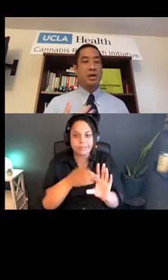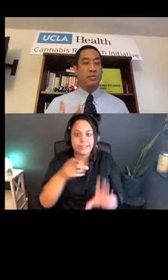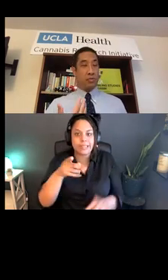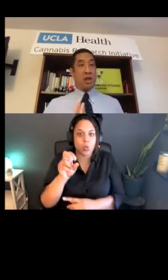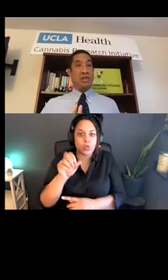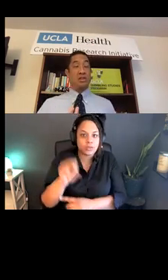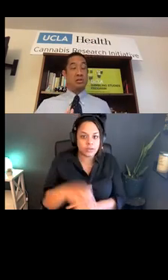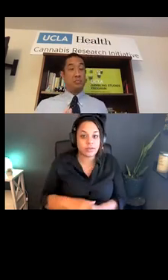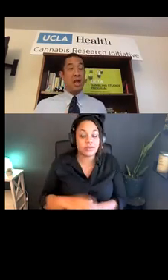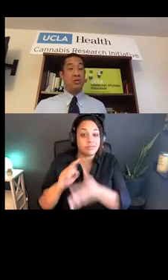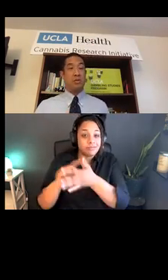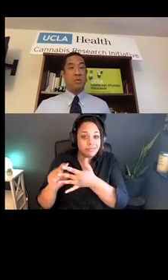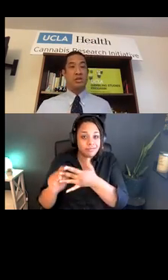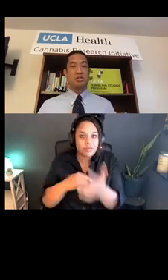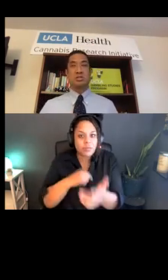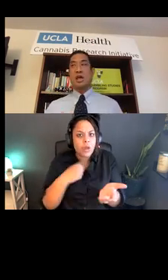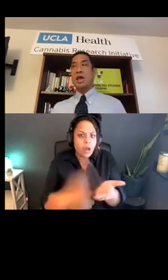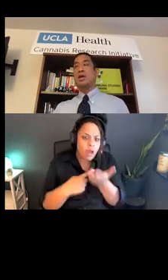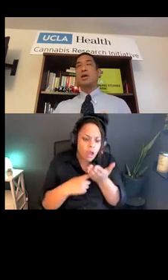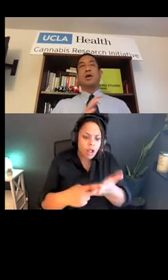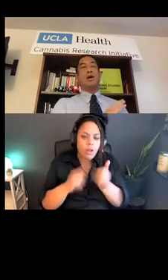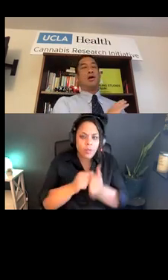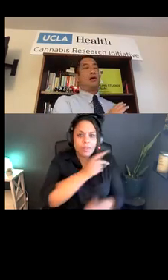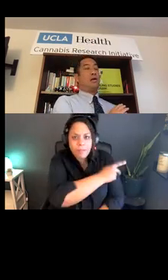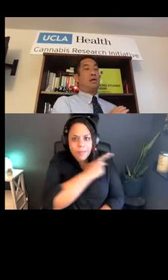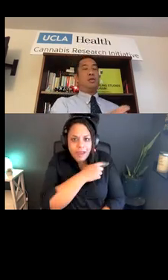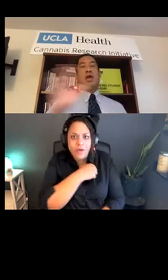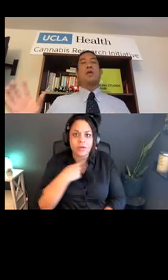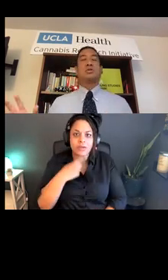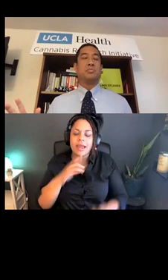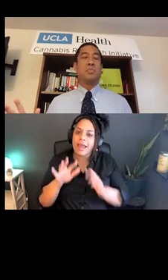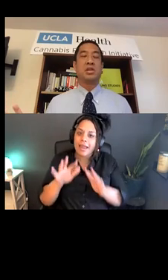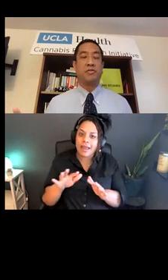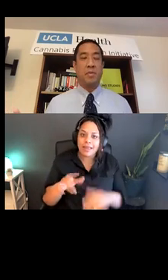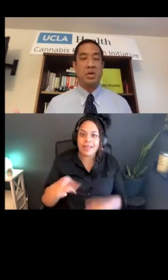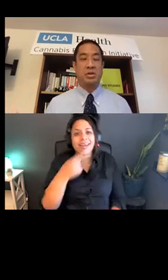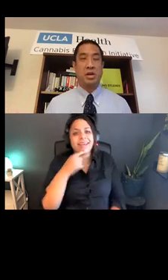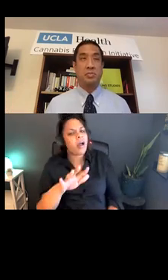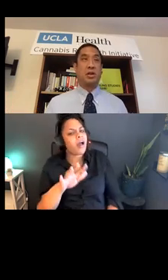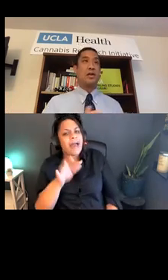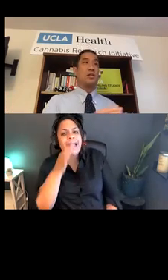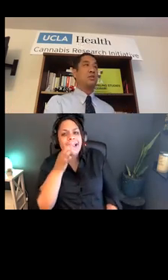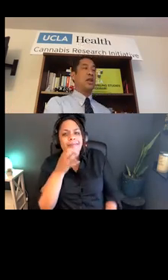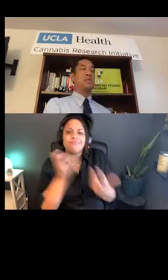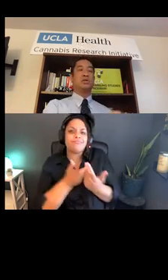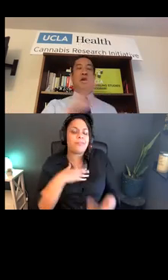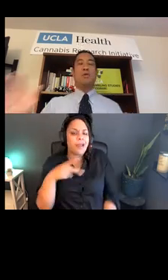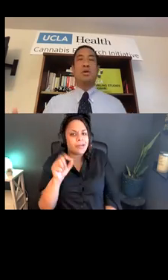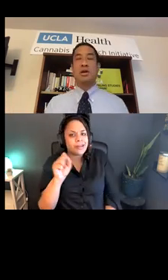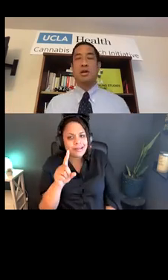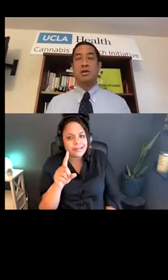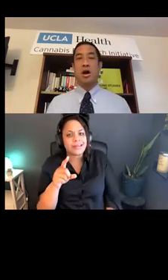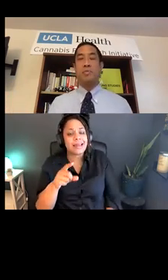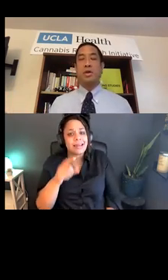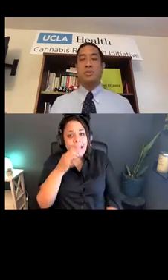many times have we had these debates with our patients that say, hey, this cannabis is the best thing for my PTSD. This cannabis has allowed